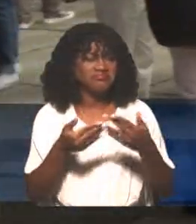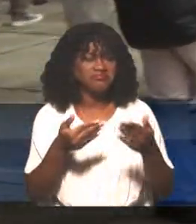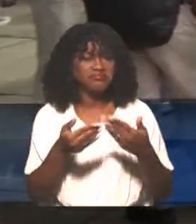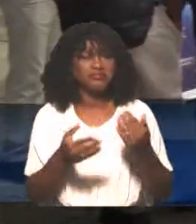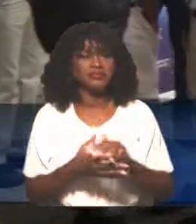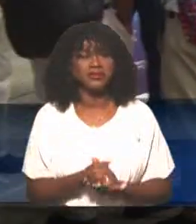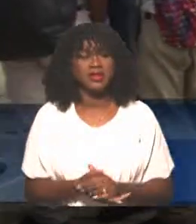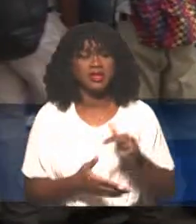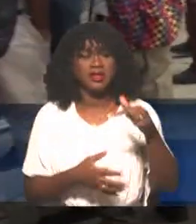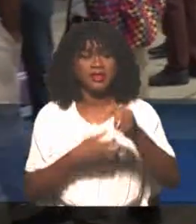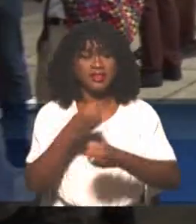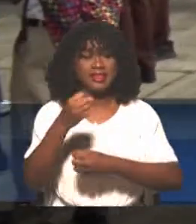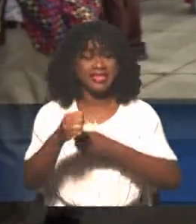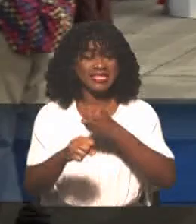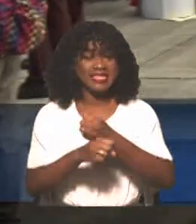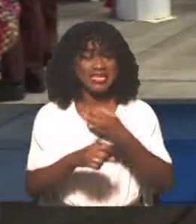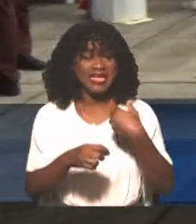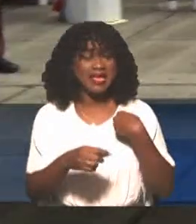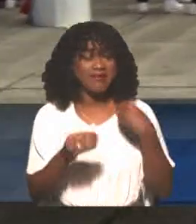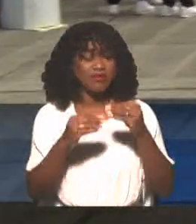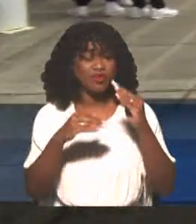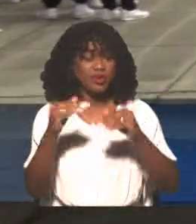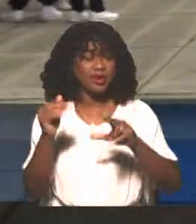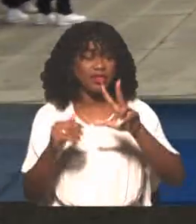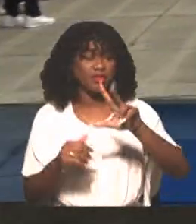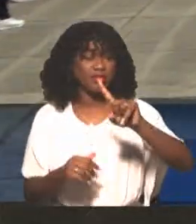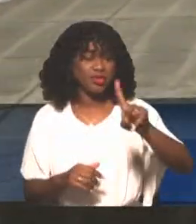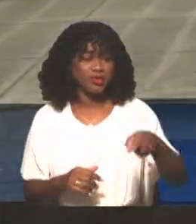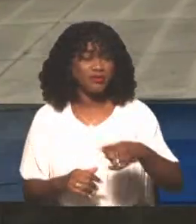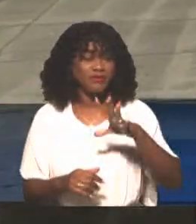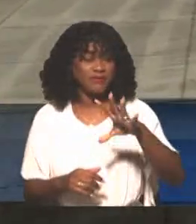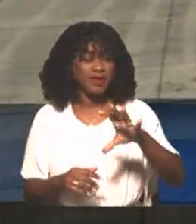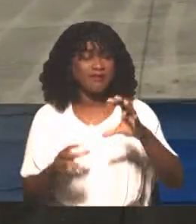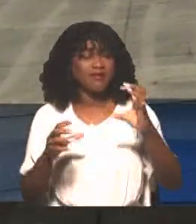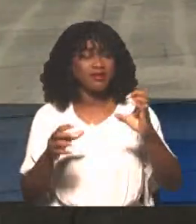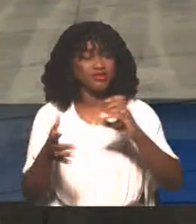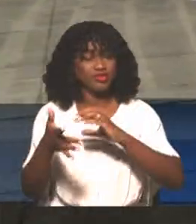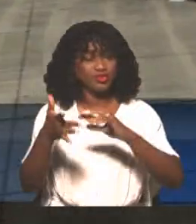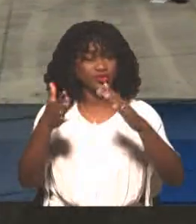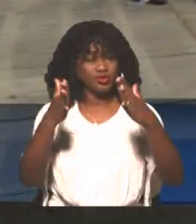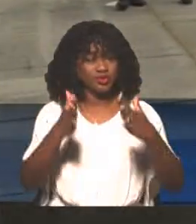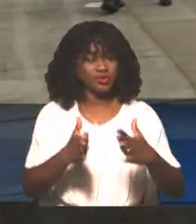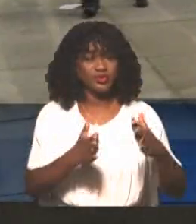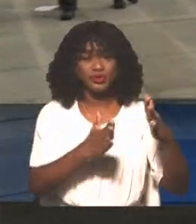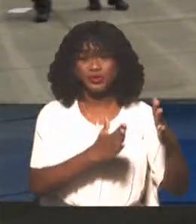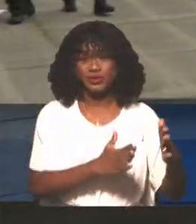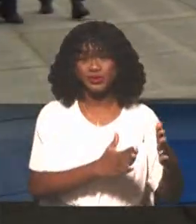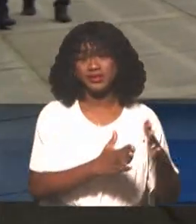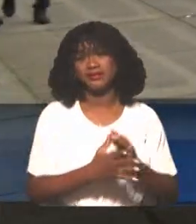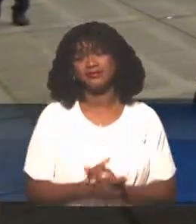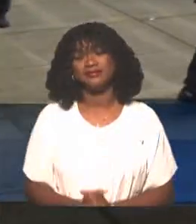year, the Math Fair hosted over 3,500 registered students. Faith Chariot, TTT News.